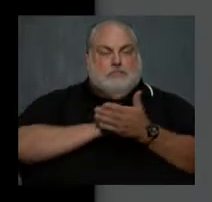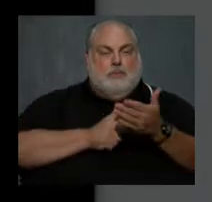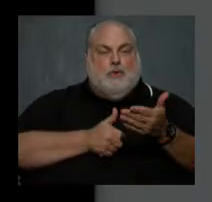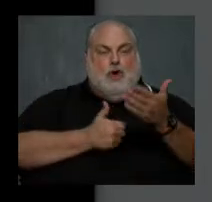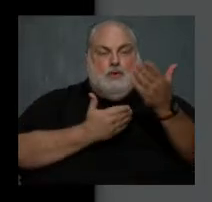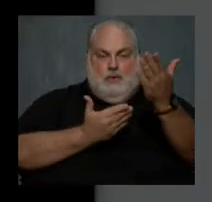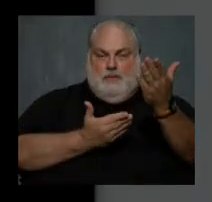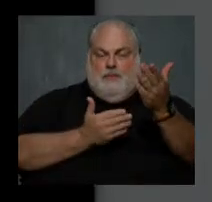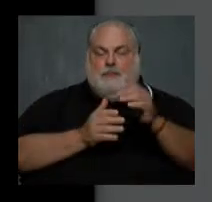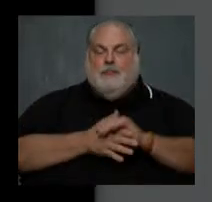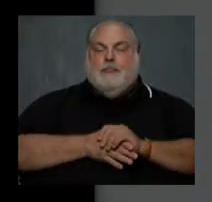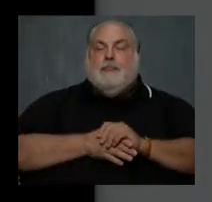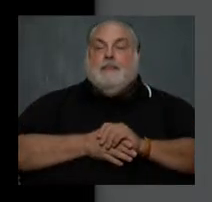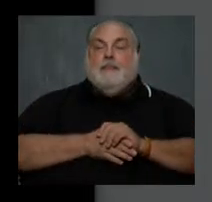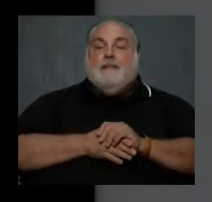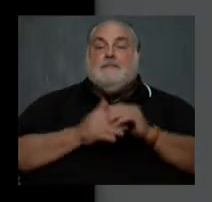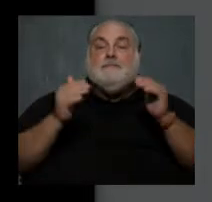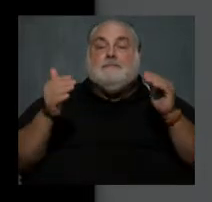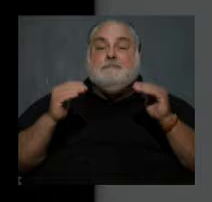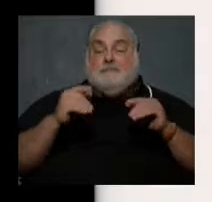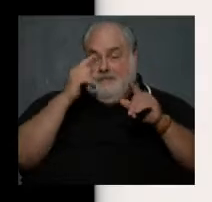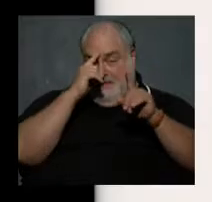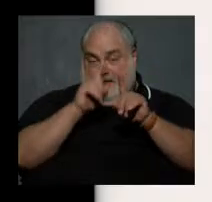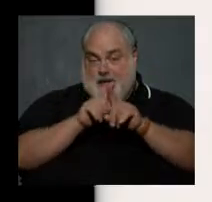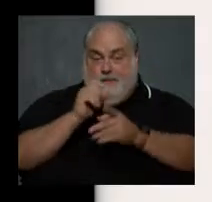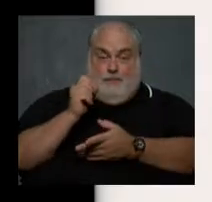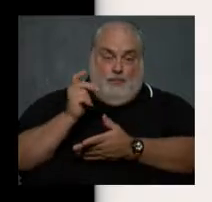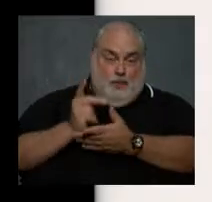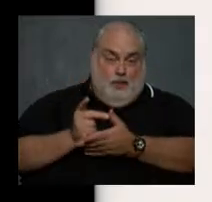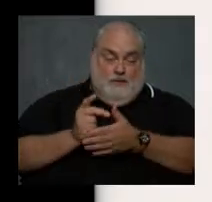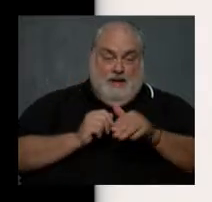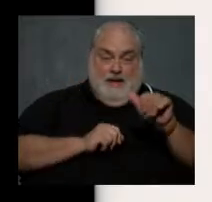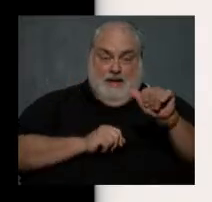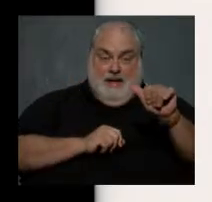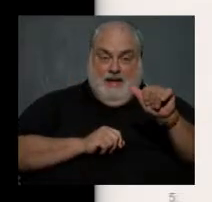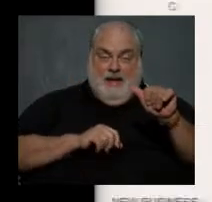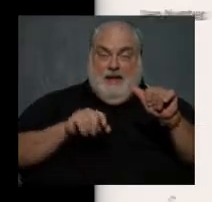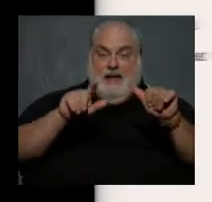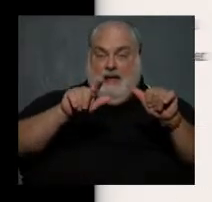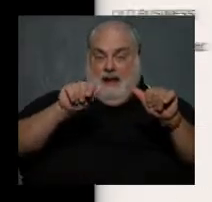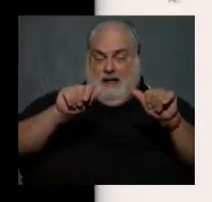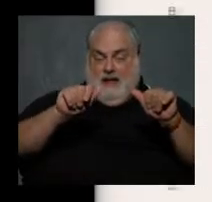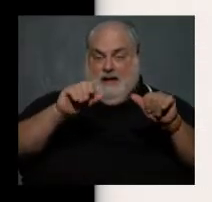proposed development of this site. Items for consent approval. Item A, file number